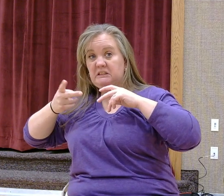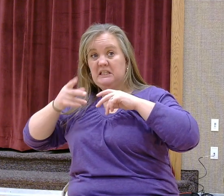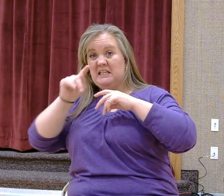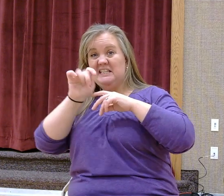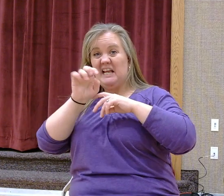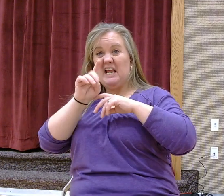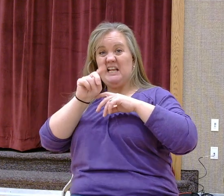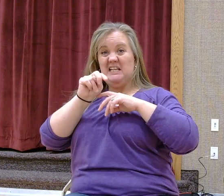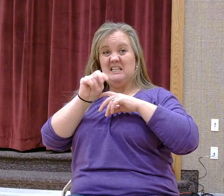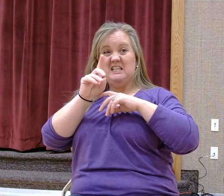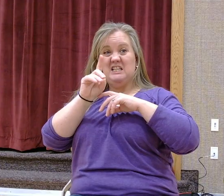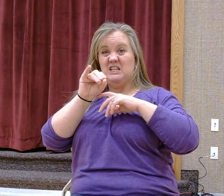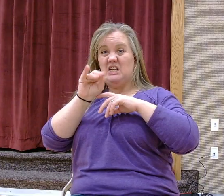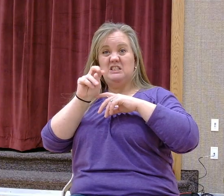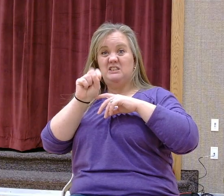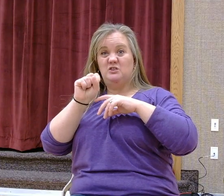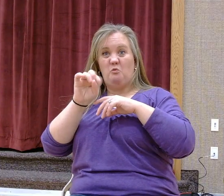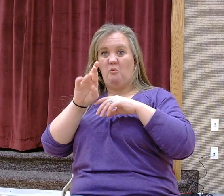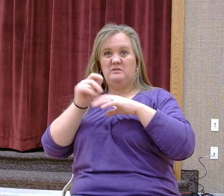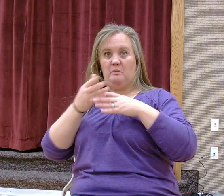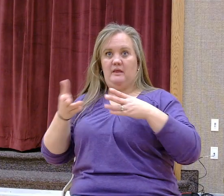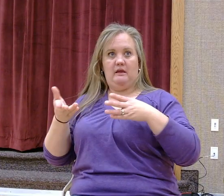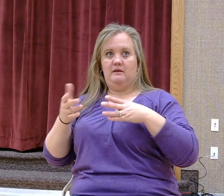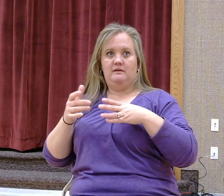Correct. Okay. Correct. That would be my advice.